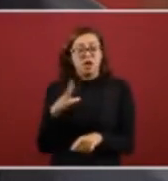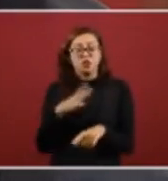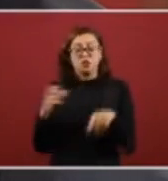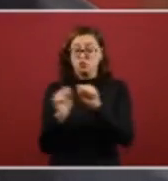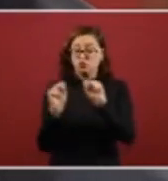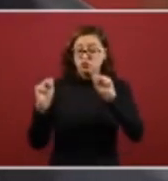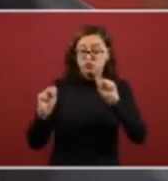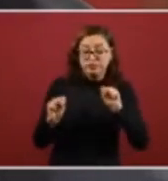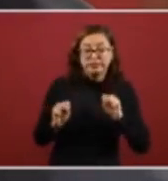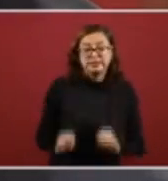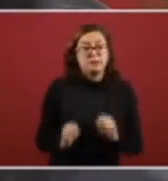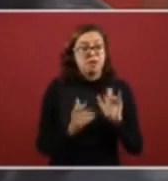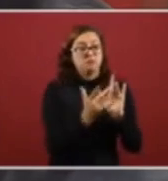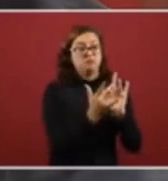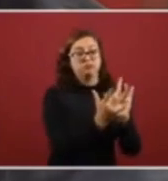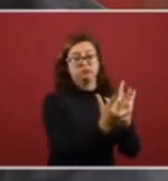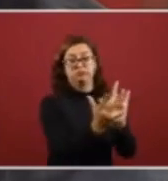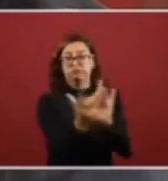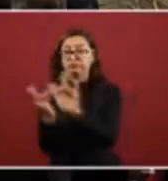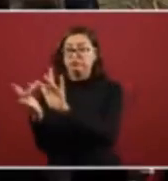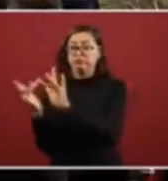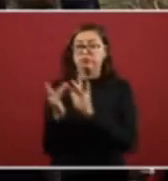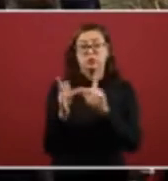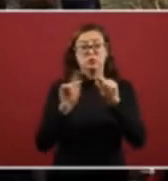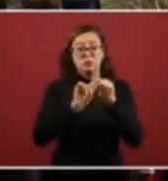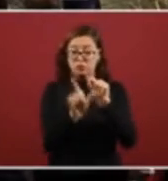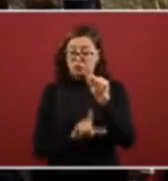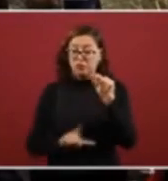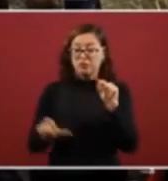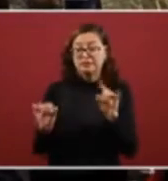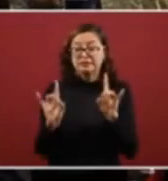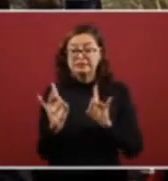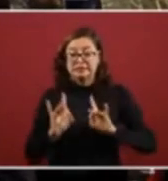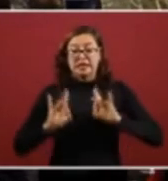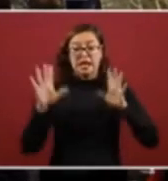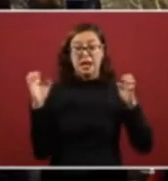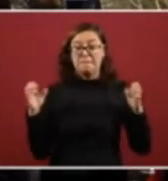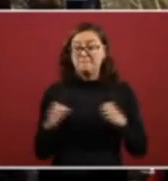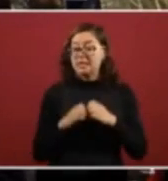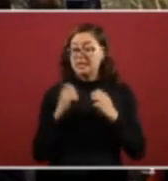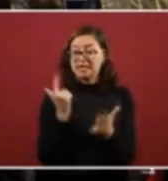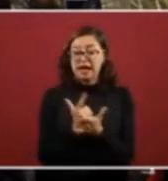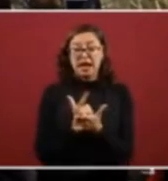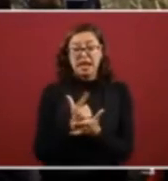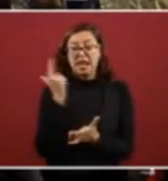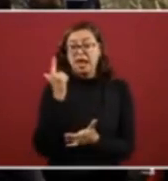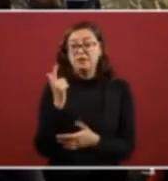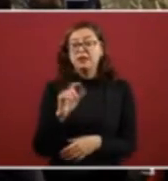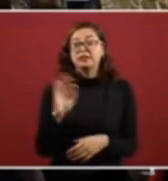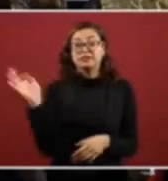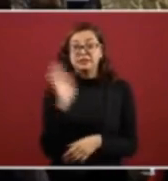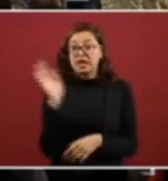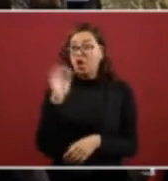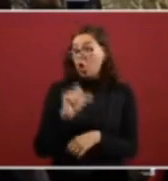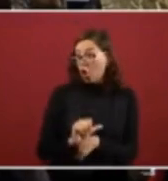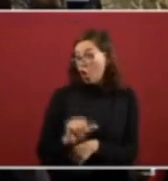station, incident command station, and they do this throughout the country. And if there's an emergency that